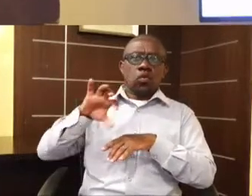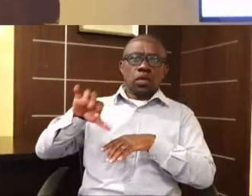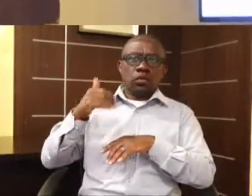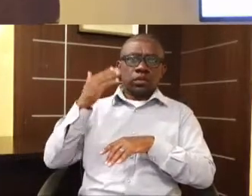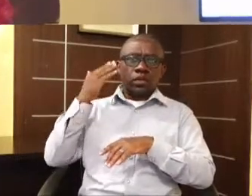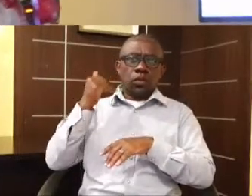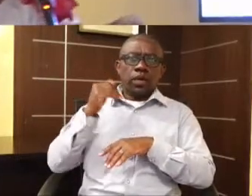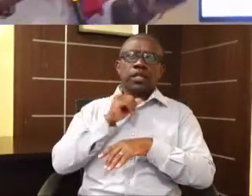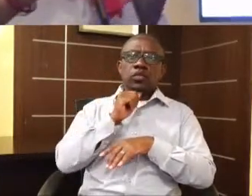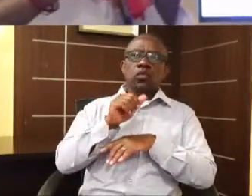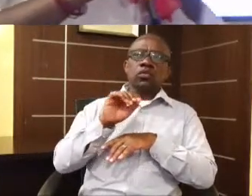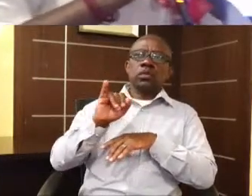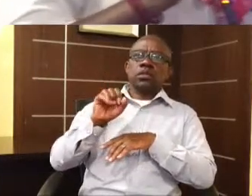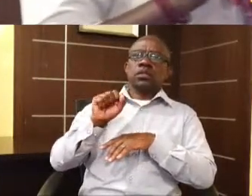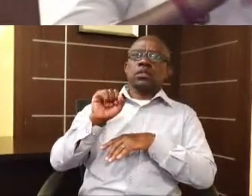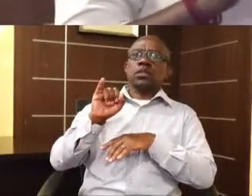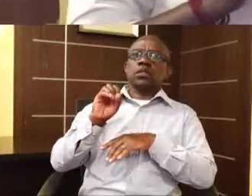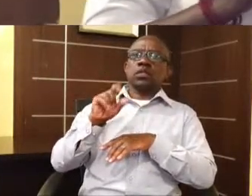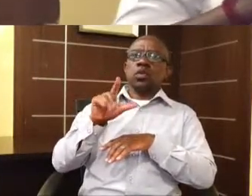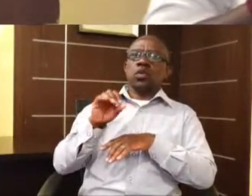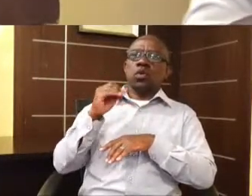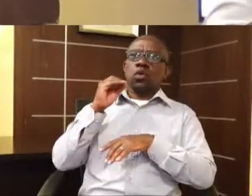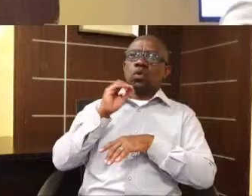not Isiolo.